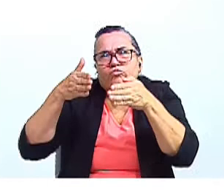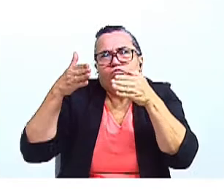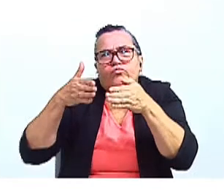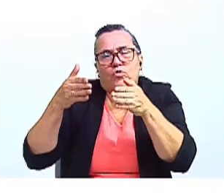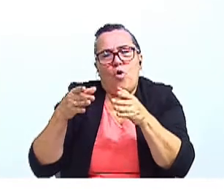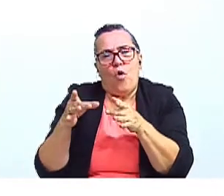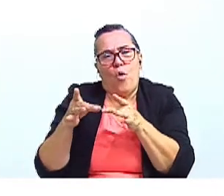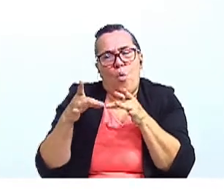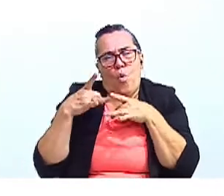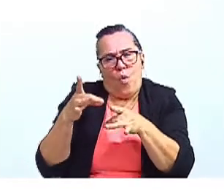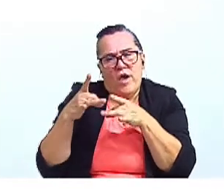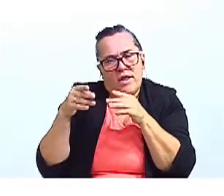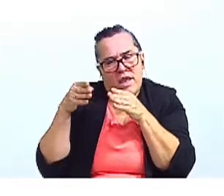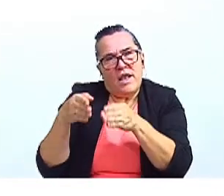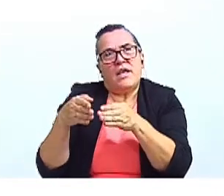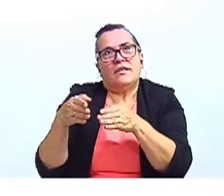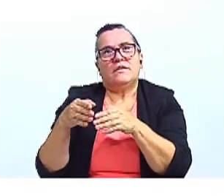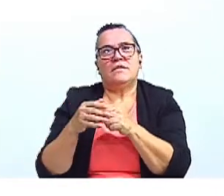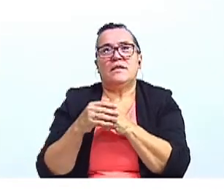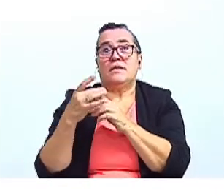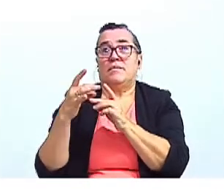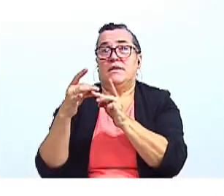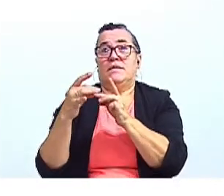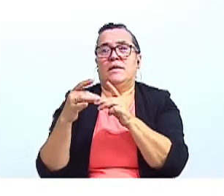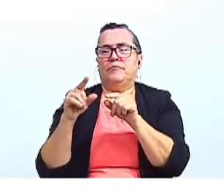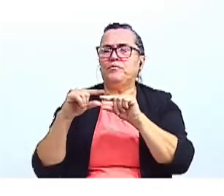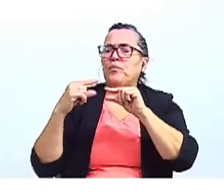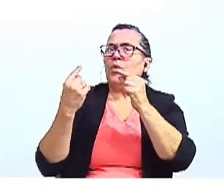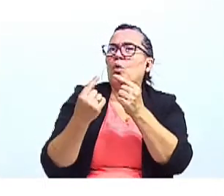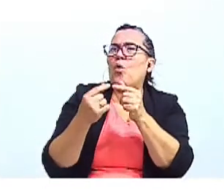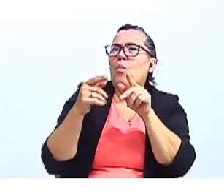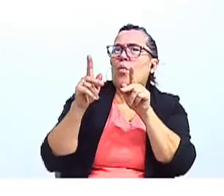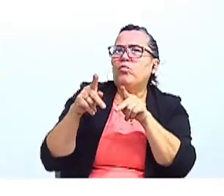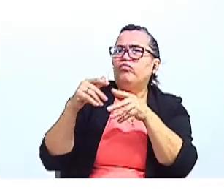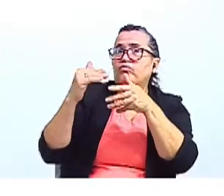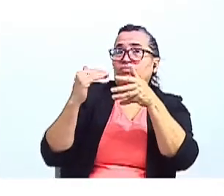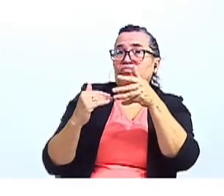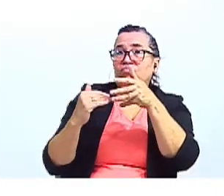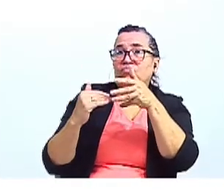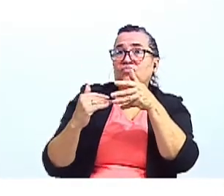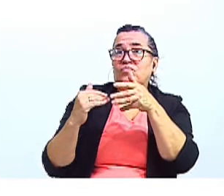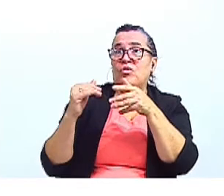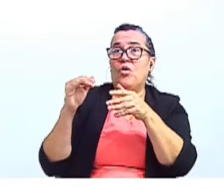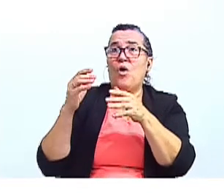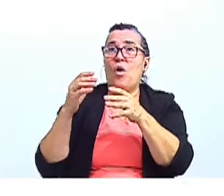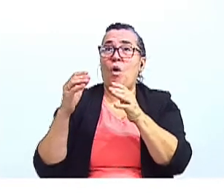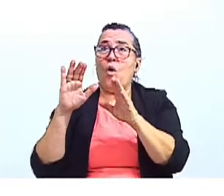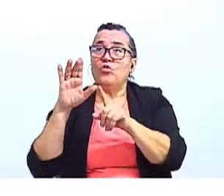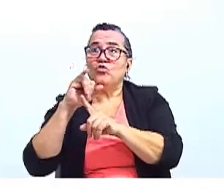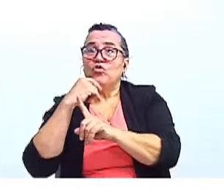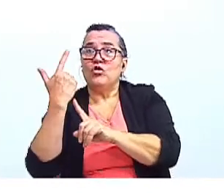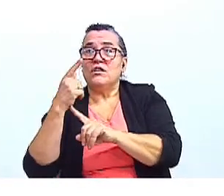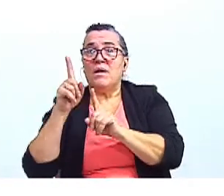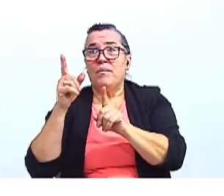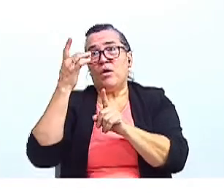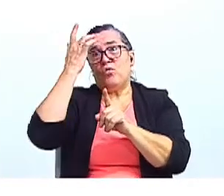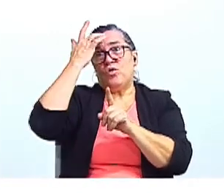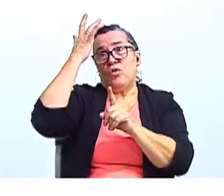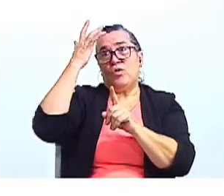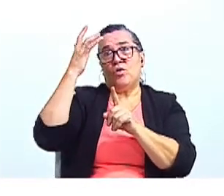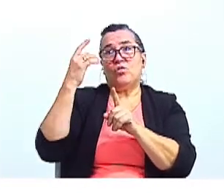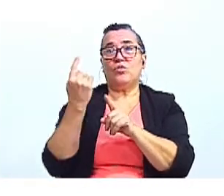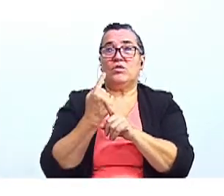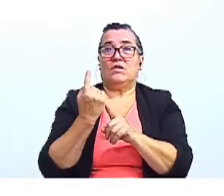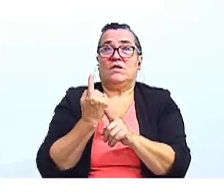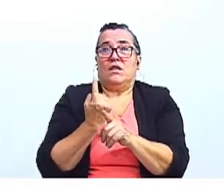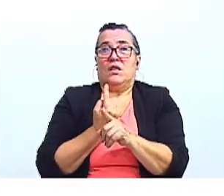a specific interest. A group of socially awkward and unintelligent but single-minded